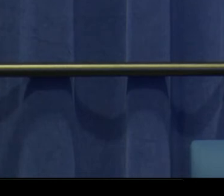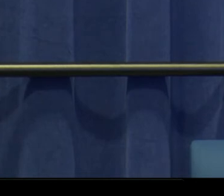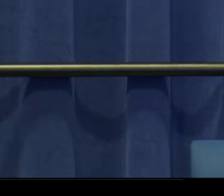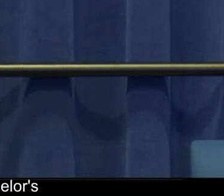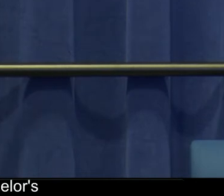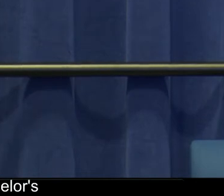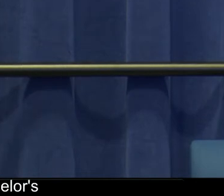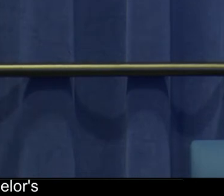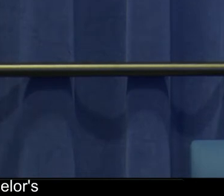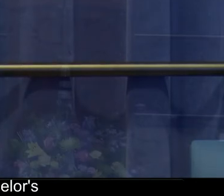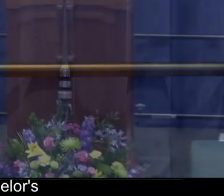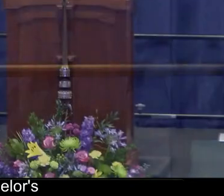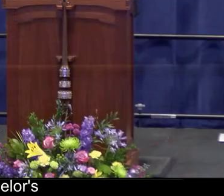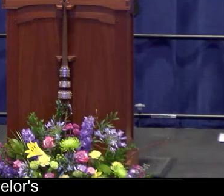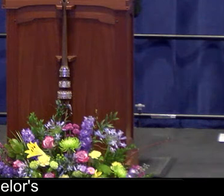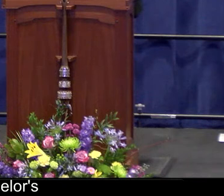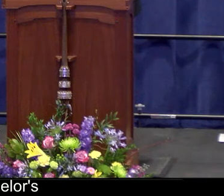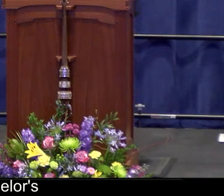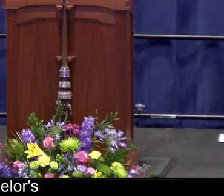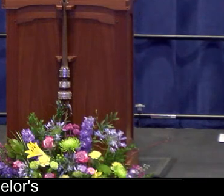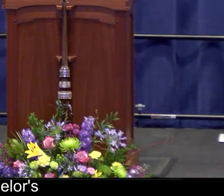candidates.